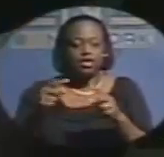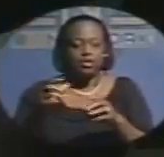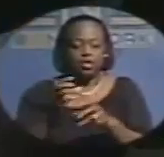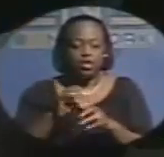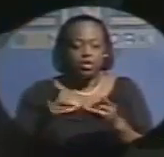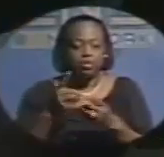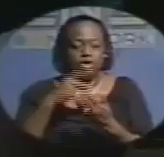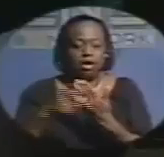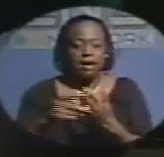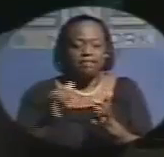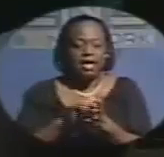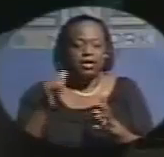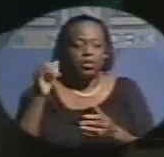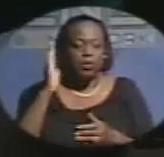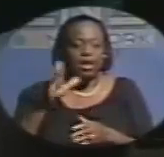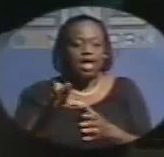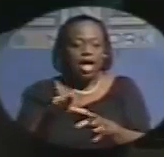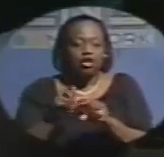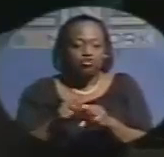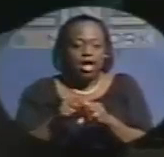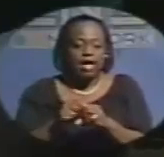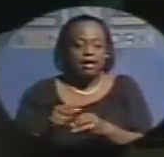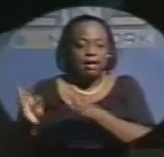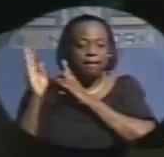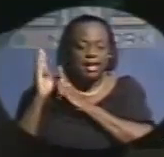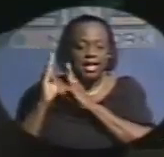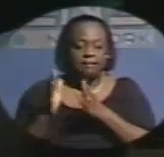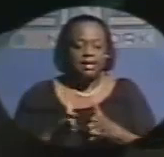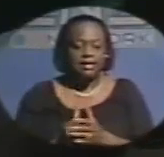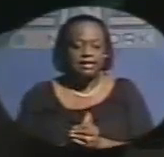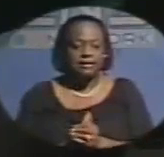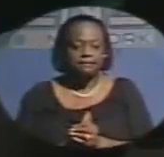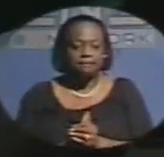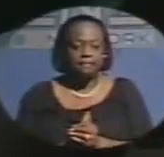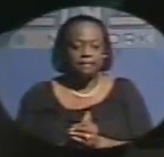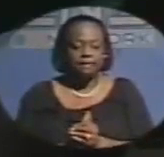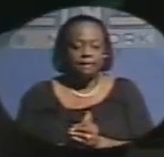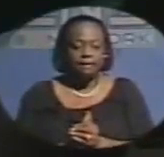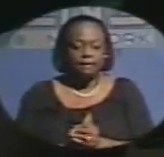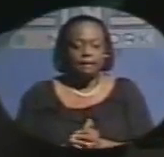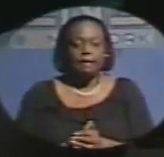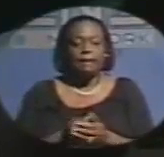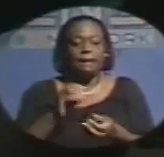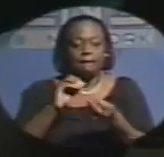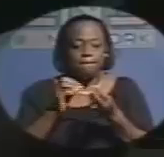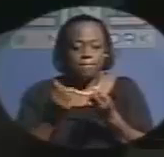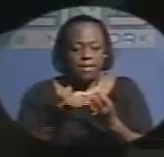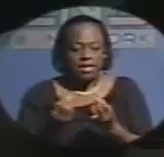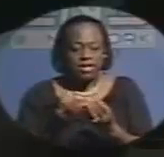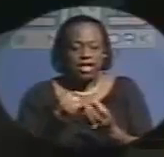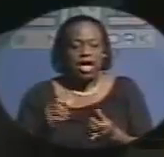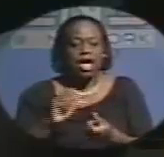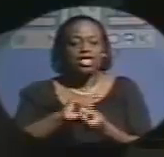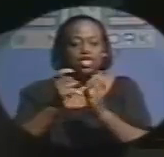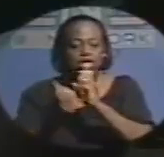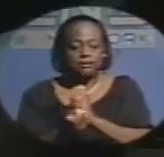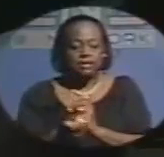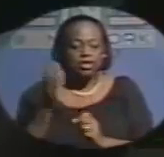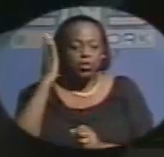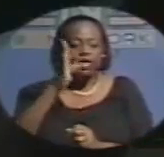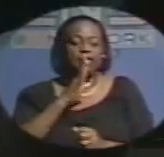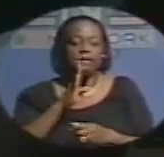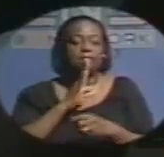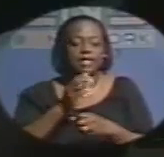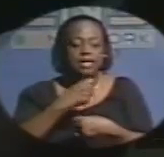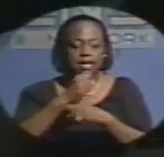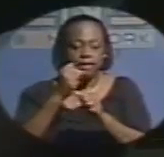attract Bahamians. Further, to bring fresh focus to news, several staff adjustments will be made, including new hires to replace